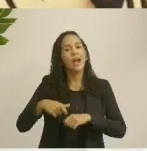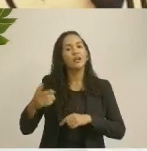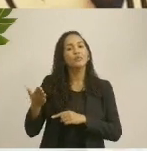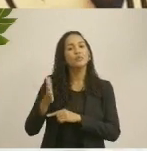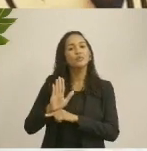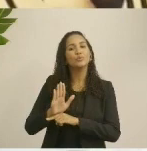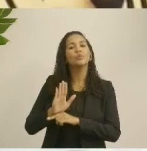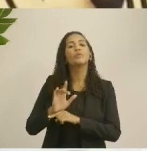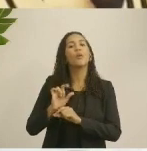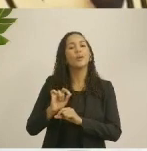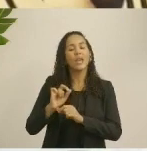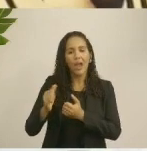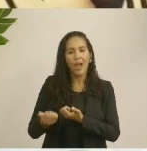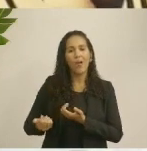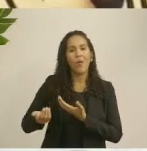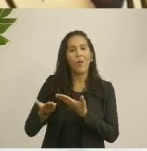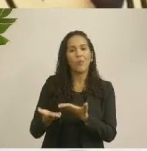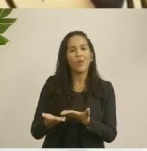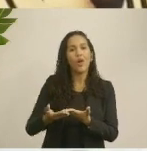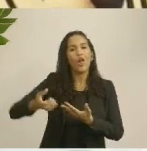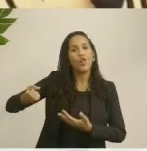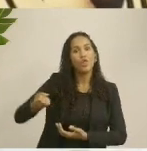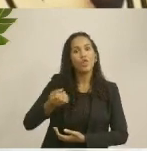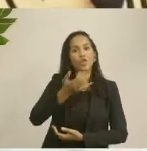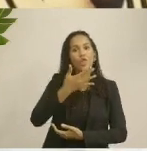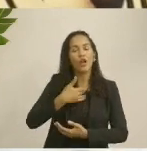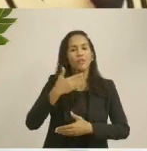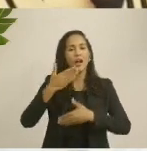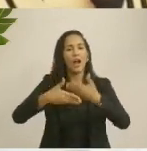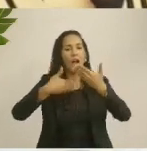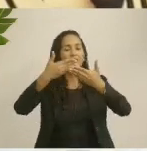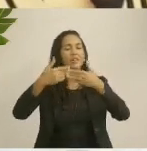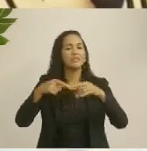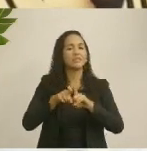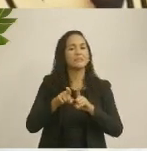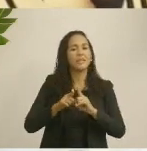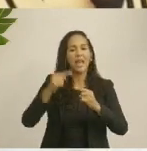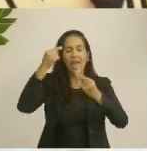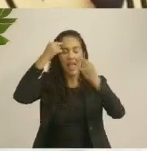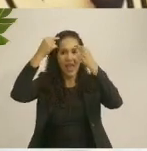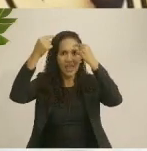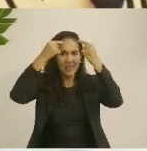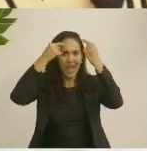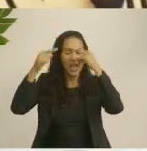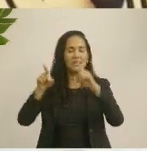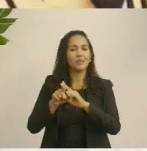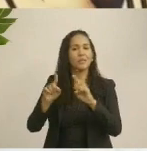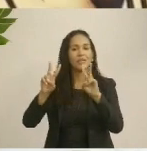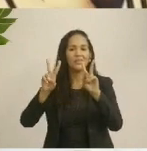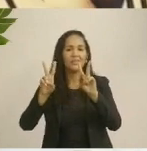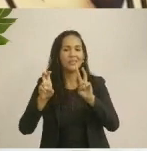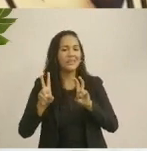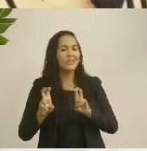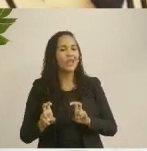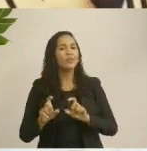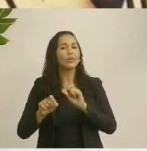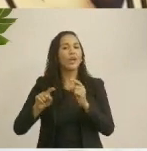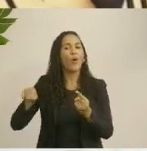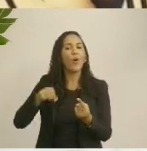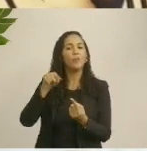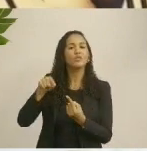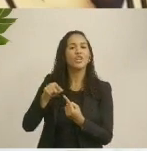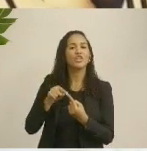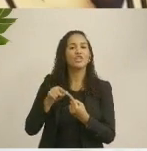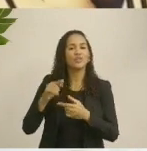new breakthroughs in ideas and in approaches for the Sustainable Development Goals. A successful conference